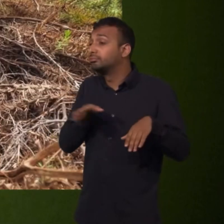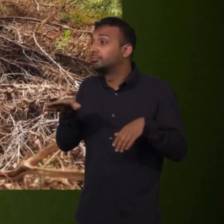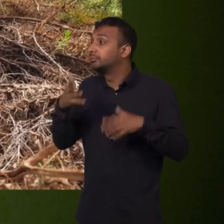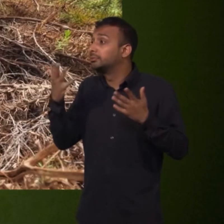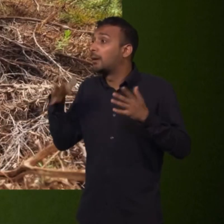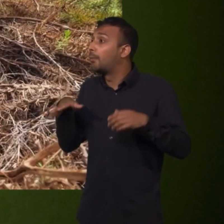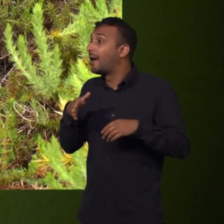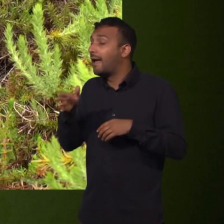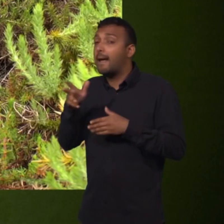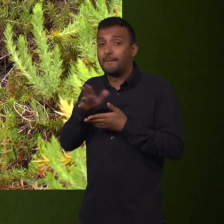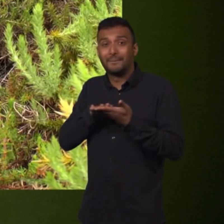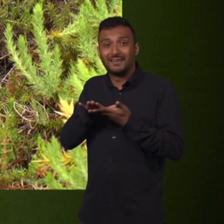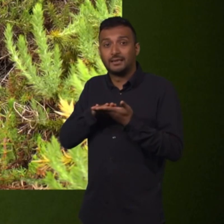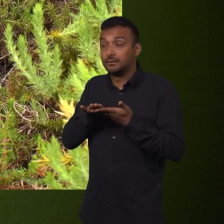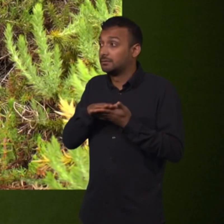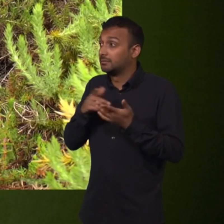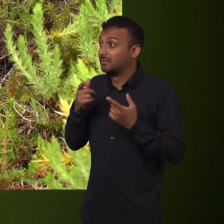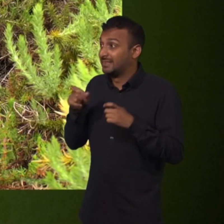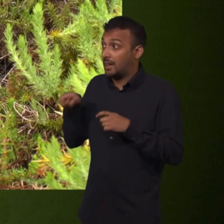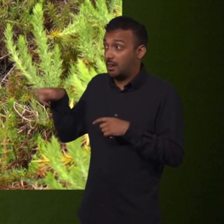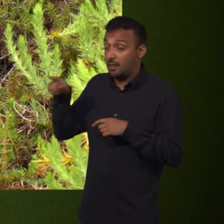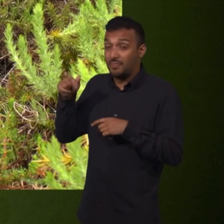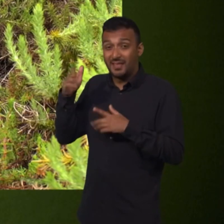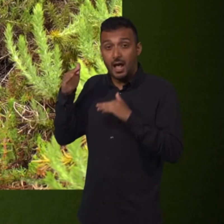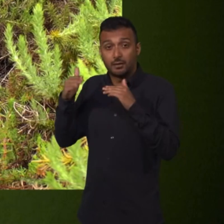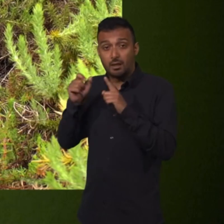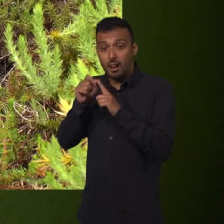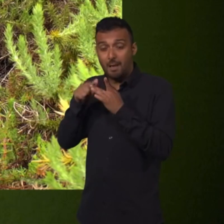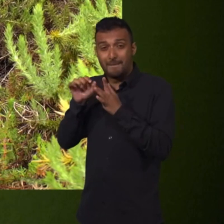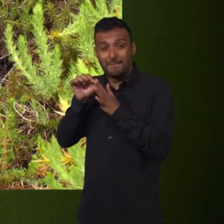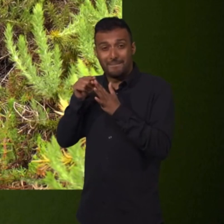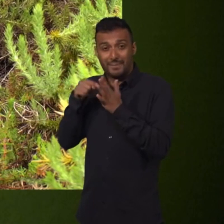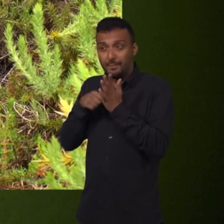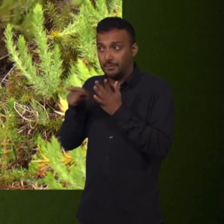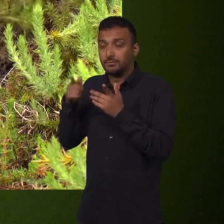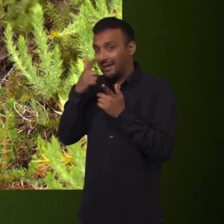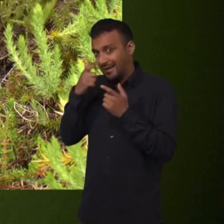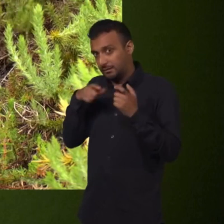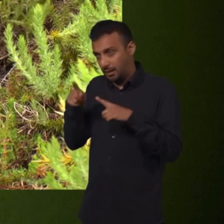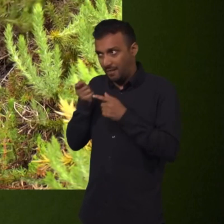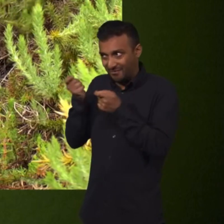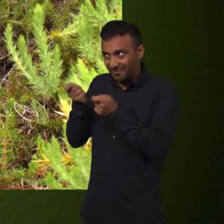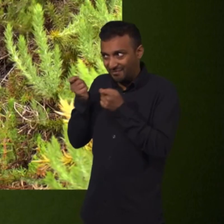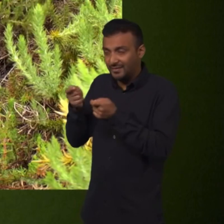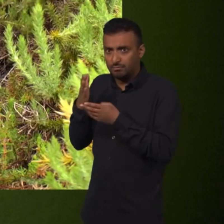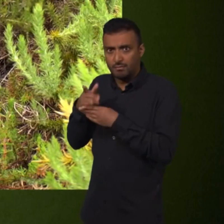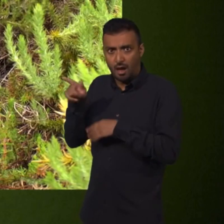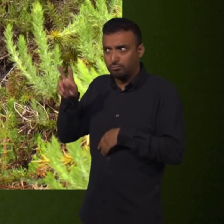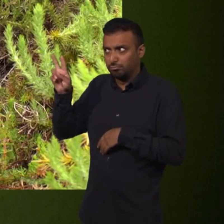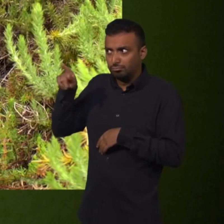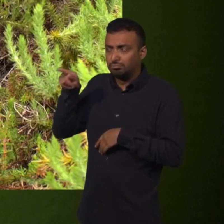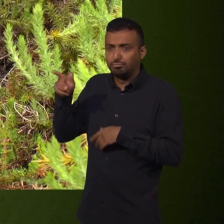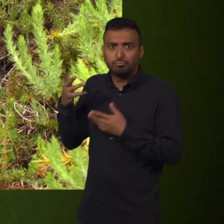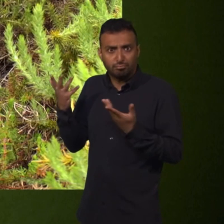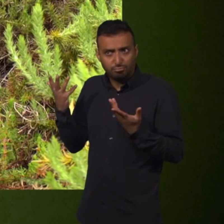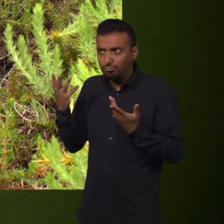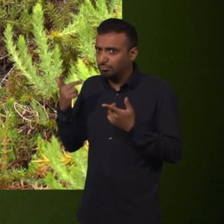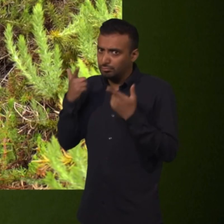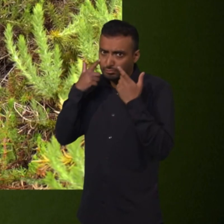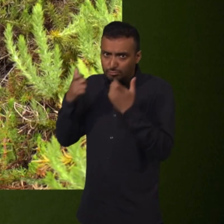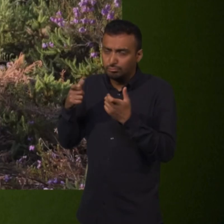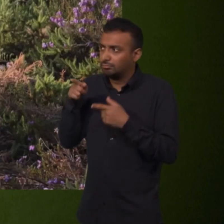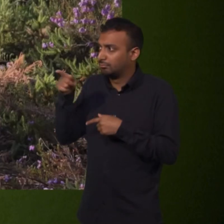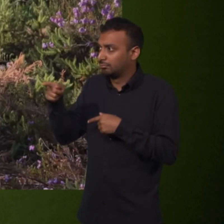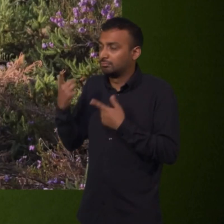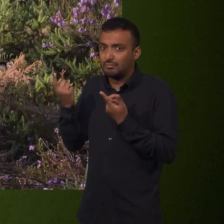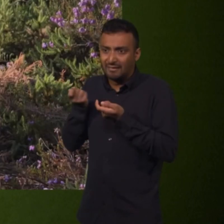be fed by those adult pipits. And they have been extraordinarily diligent, coming in, satisfying all of its